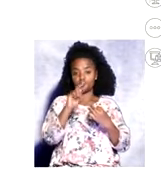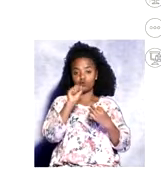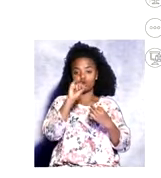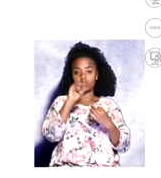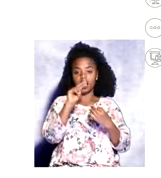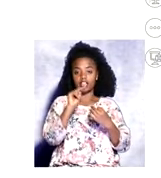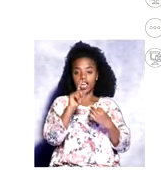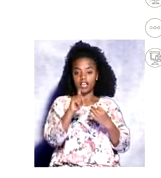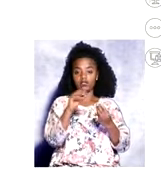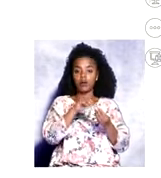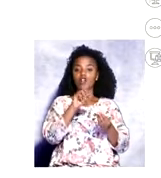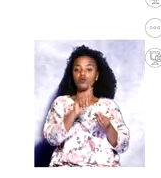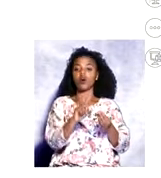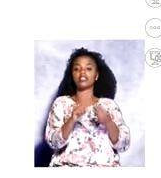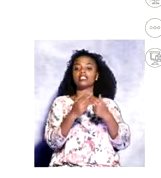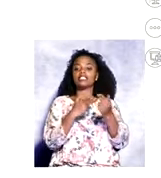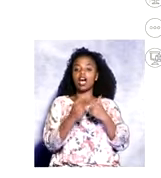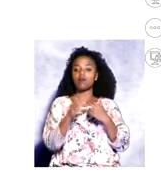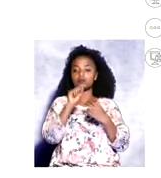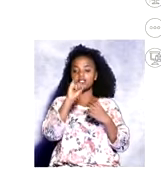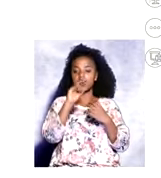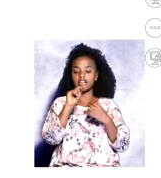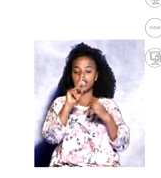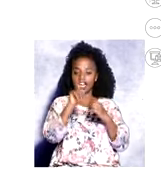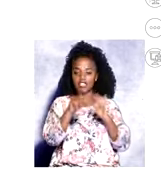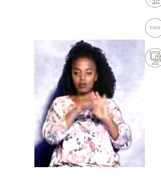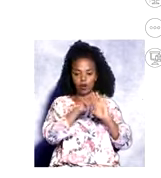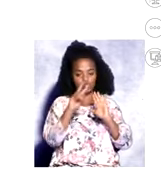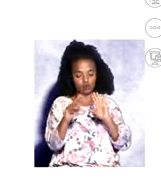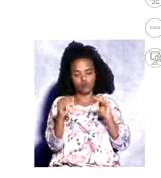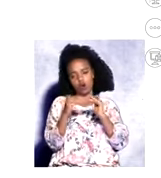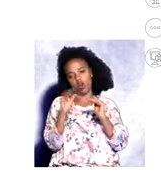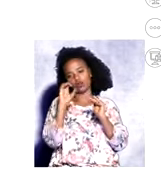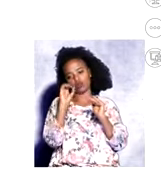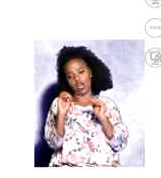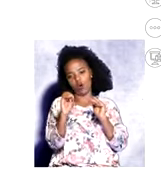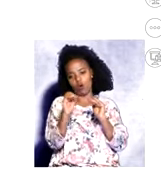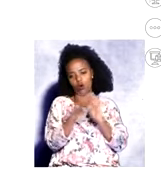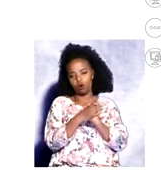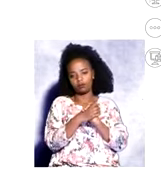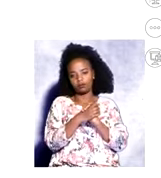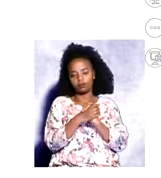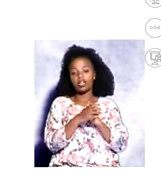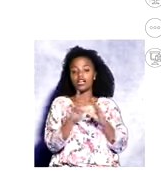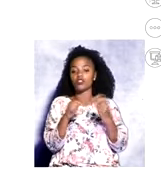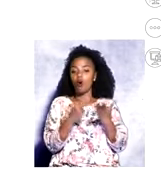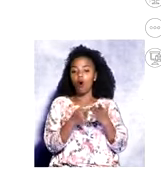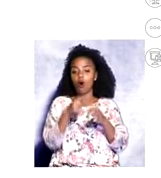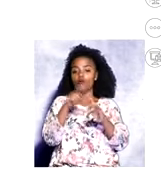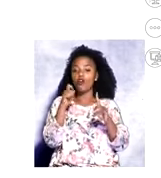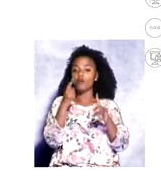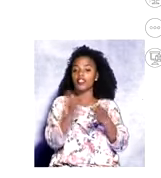1 times sine x minus 2 is equal to 0. So from this,